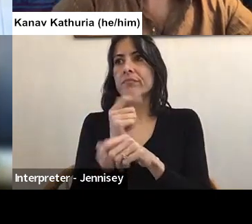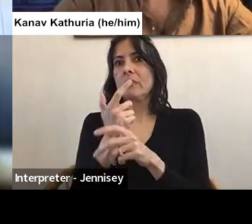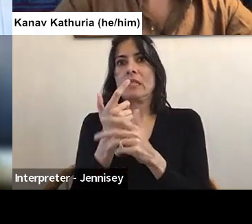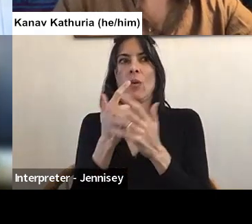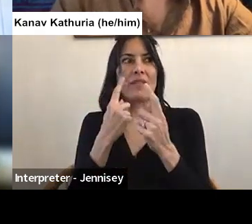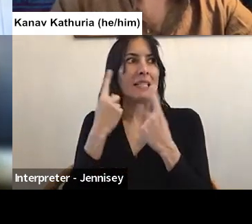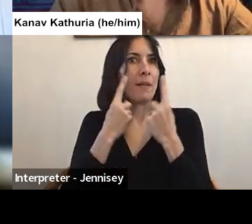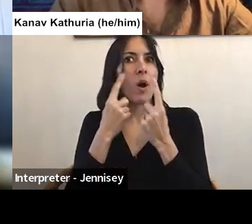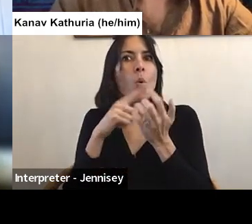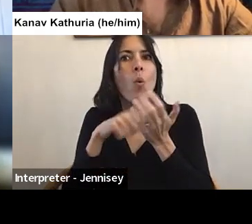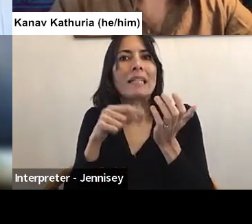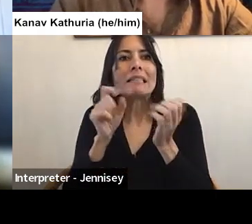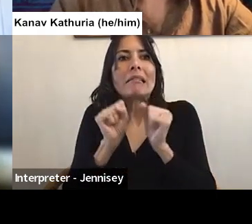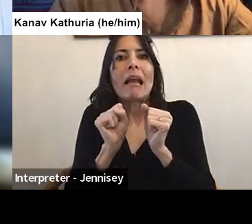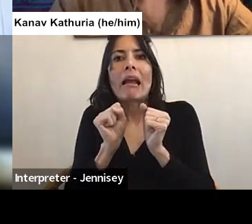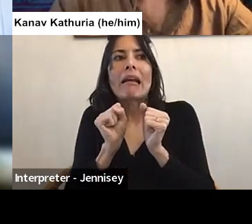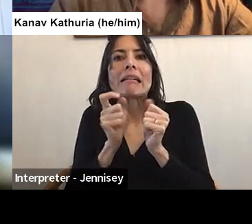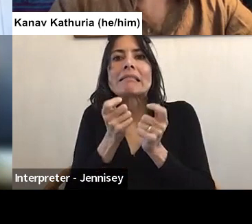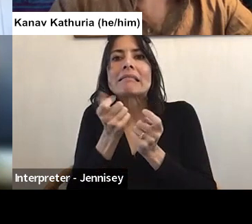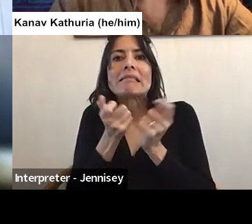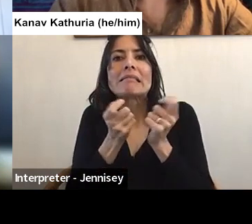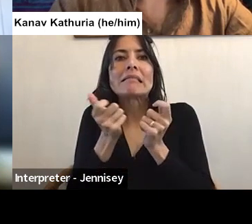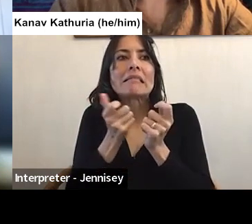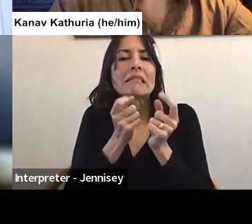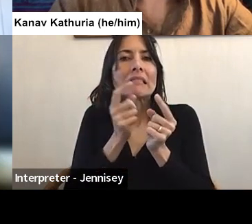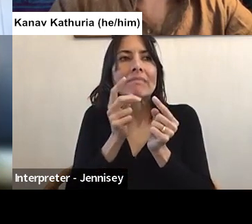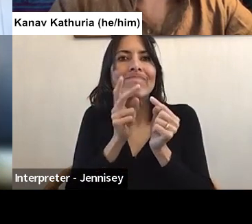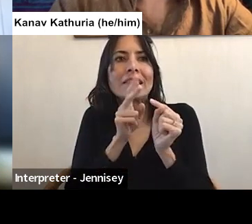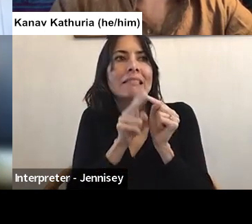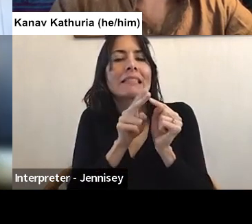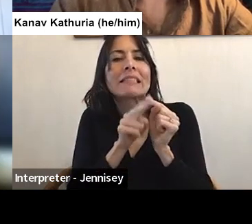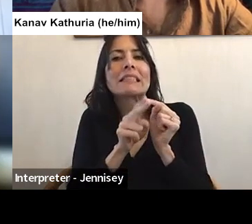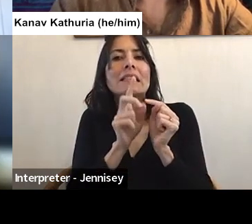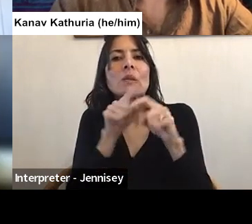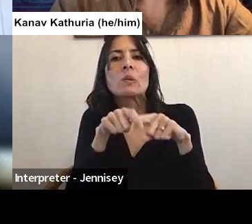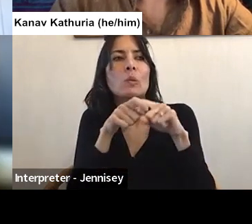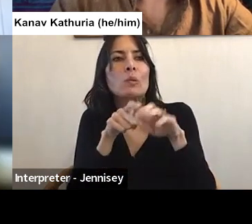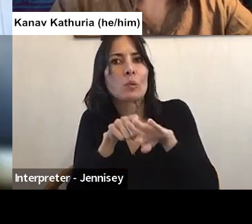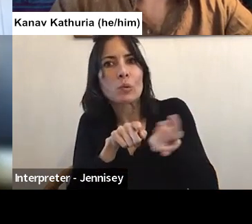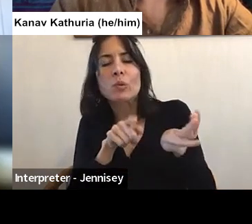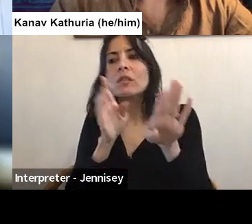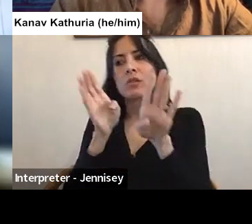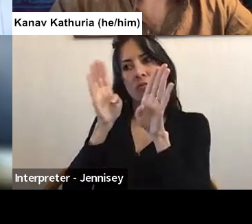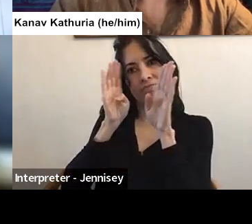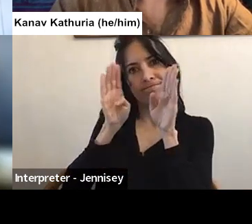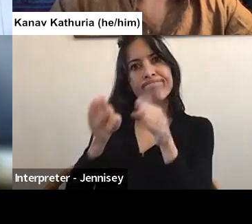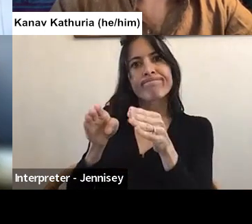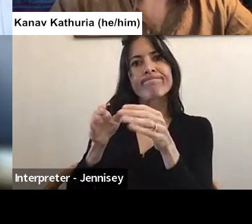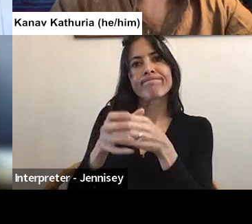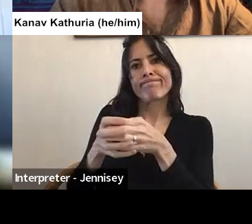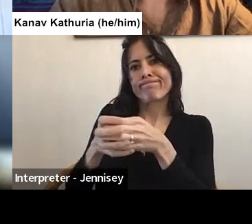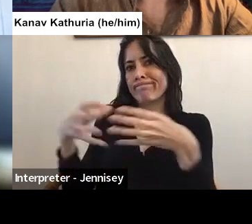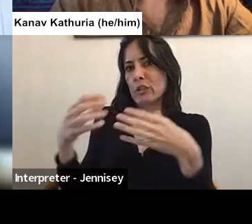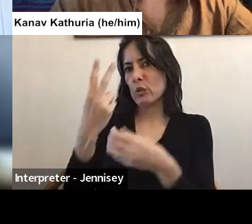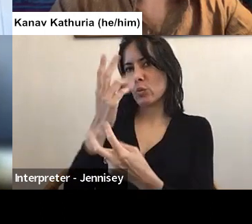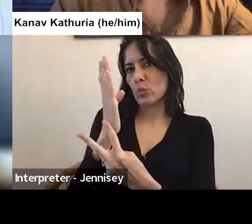our own shop, to really begin to shore up and to expand, rapidly expand two areas. One was